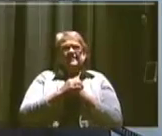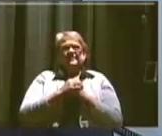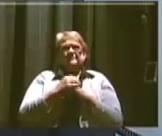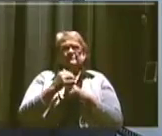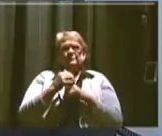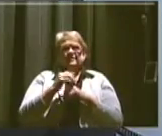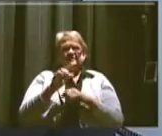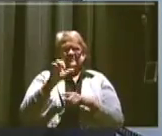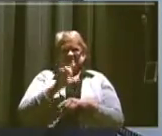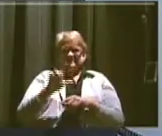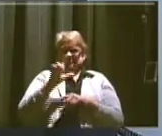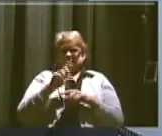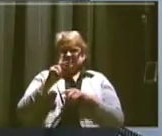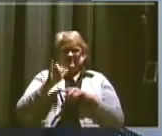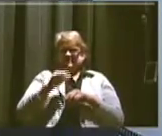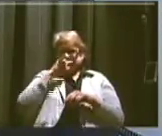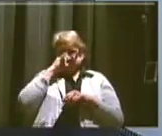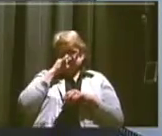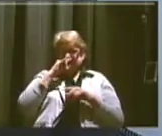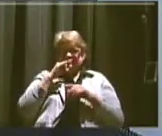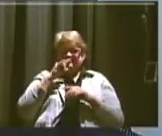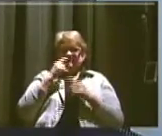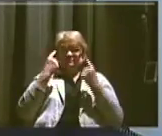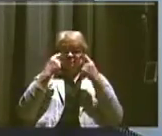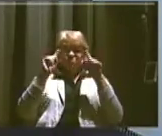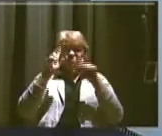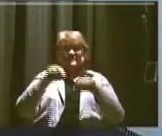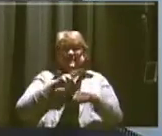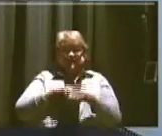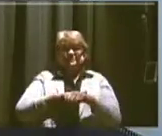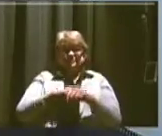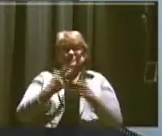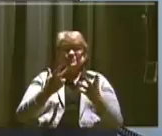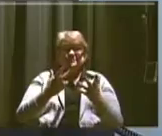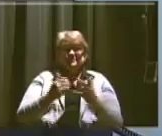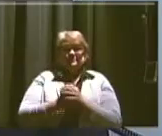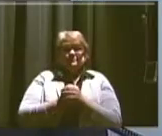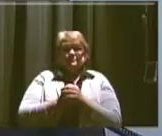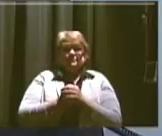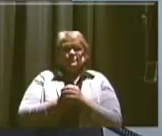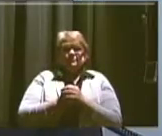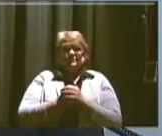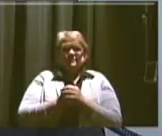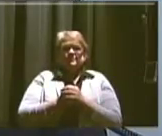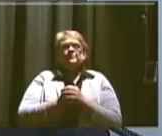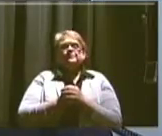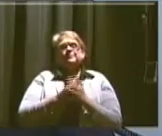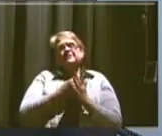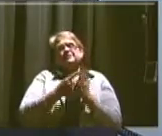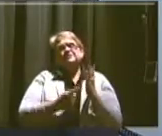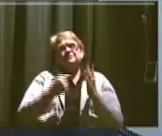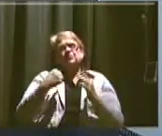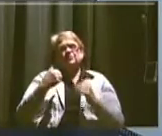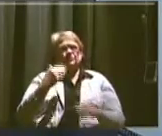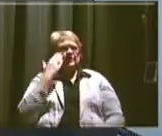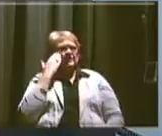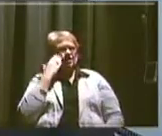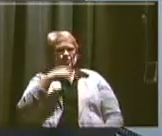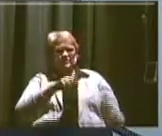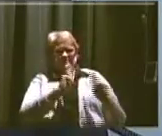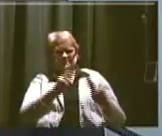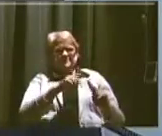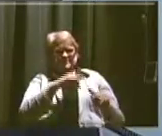have achieved such national success on the national stage. But to those of us who know these young